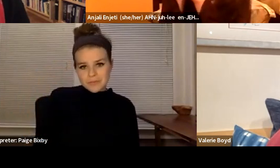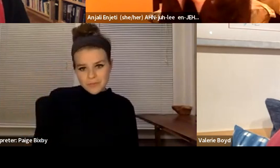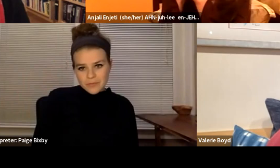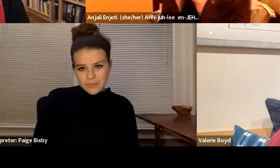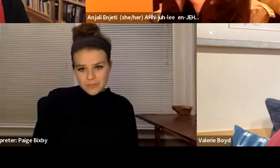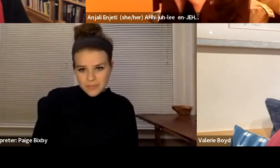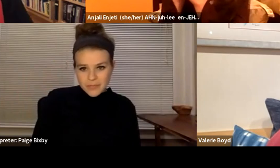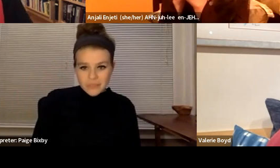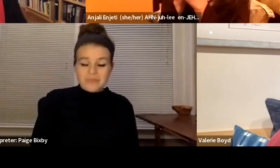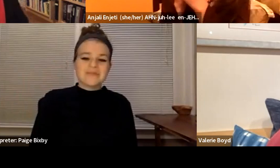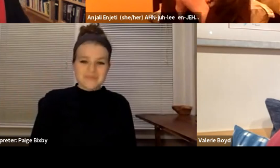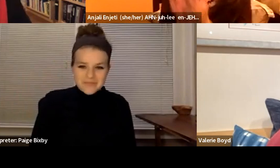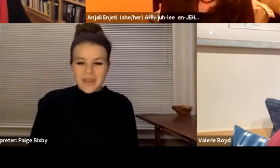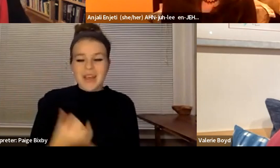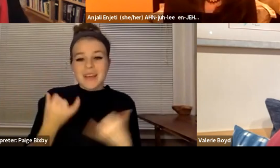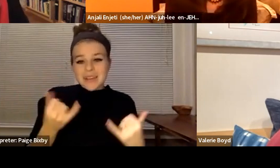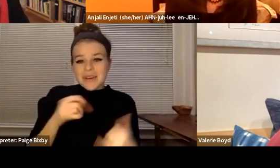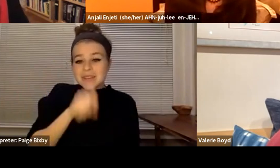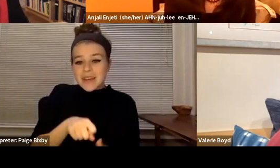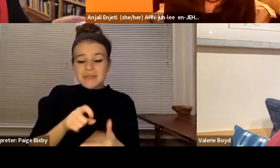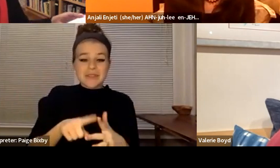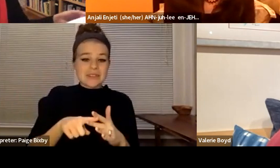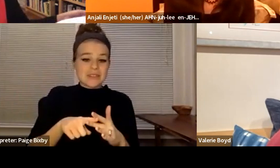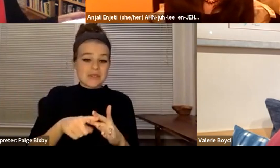Well, I'd love to move into the questions here. And